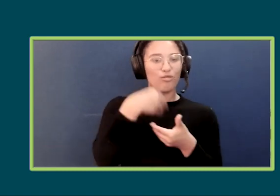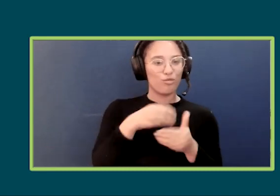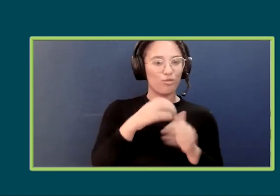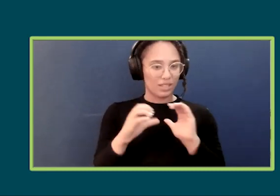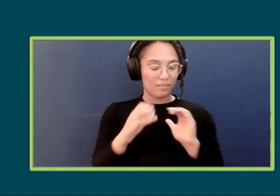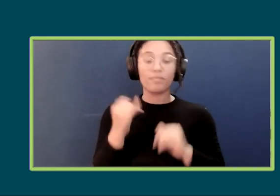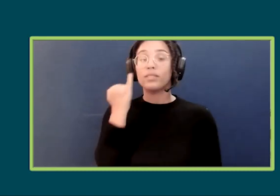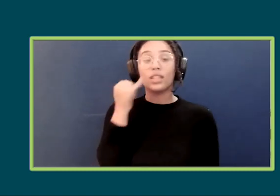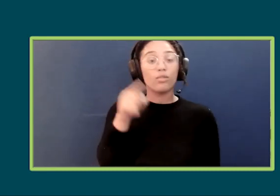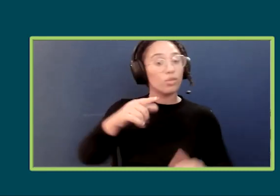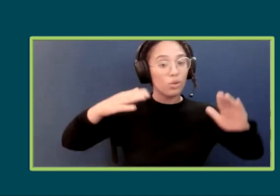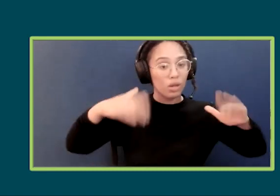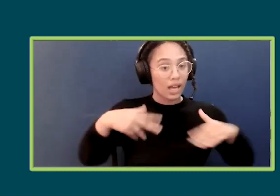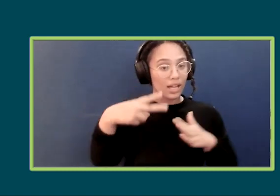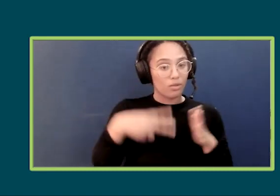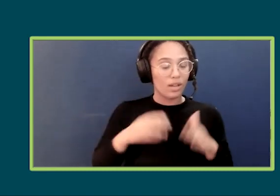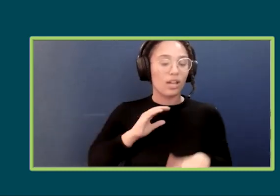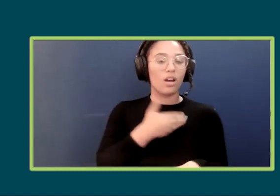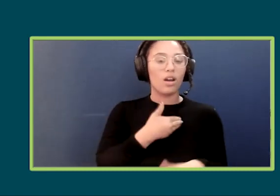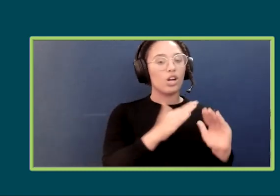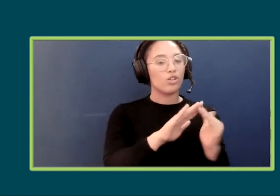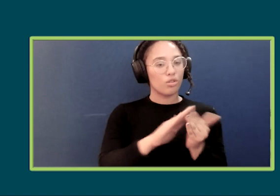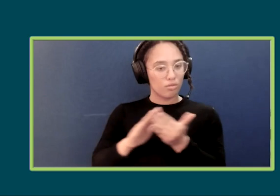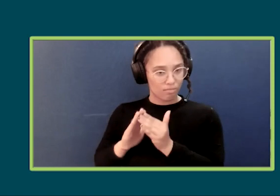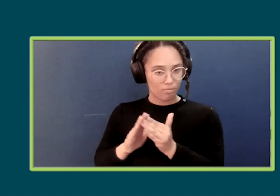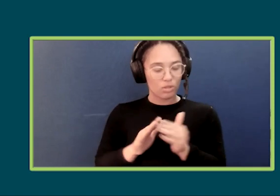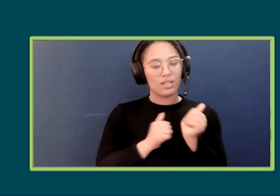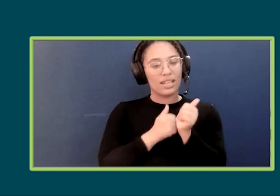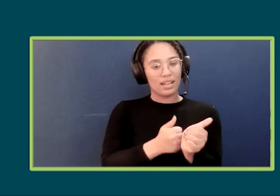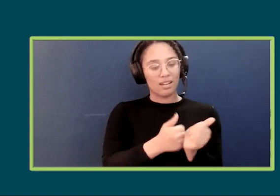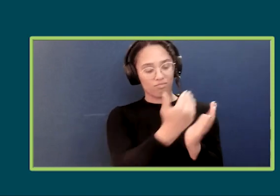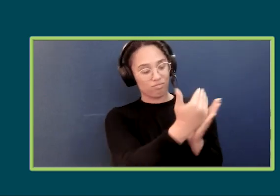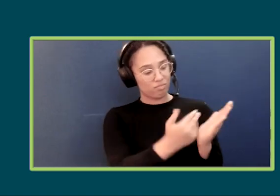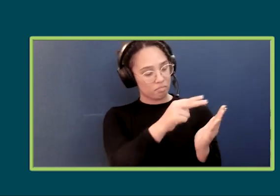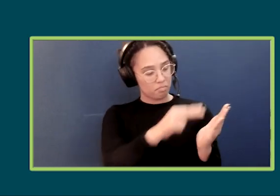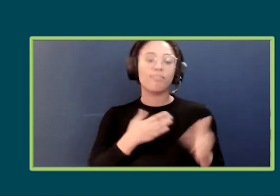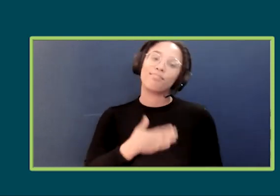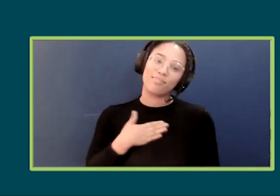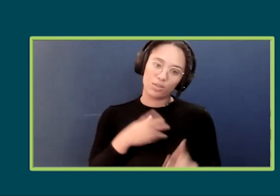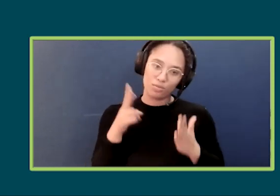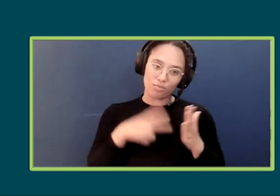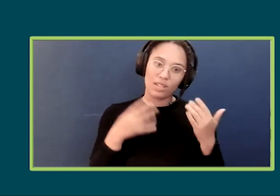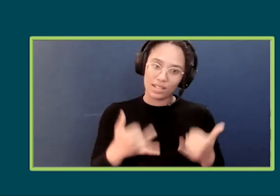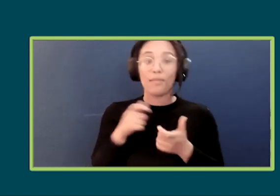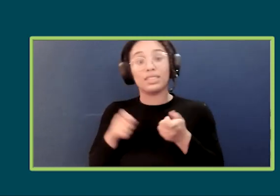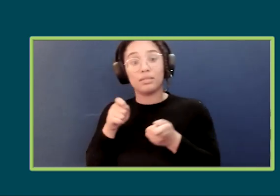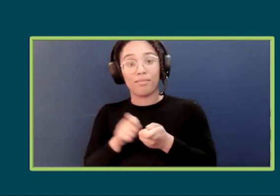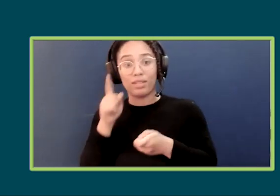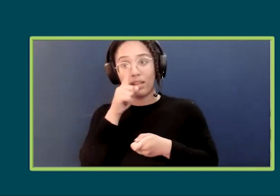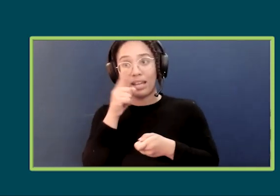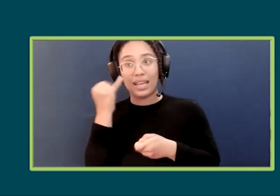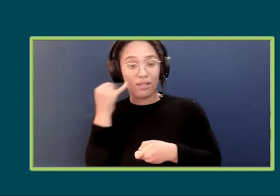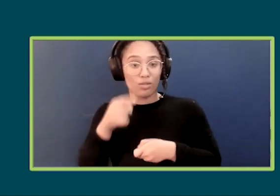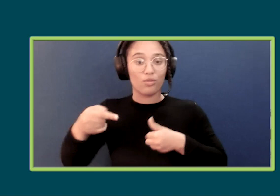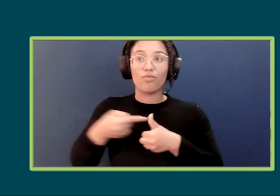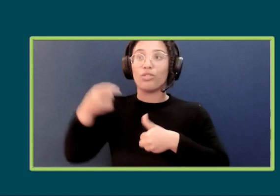community guidelines, please take a moment to do so now, especially if this is your first time joining us. This is not a community where